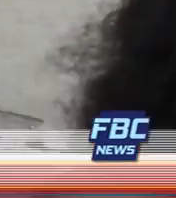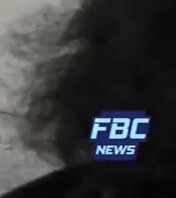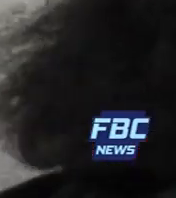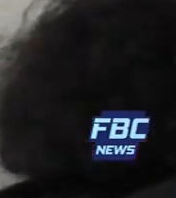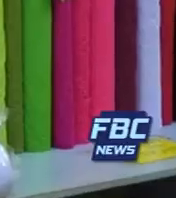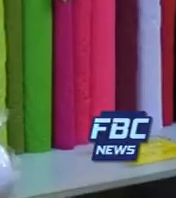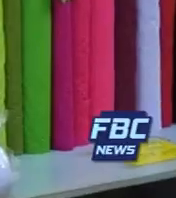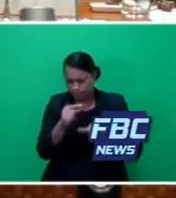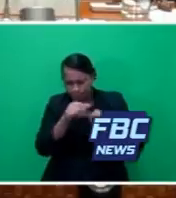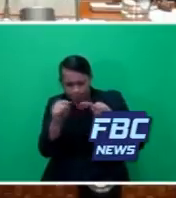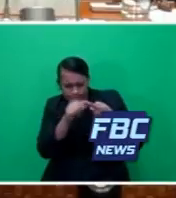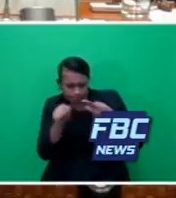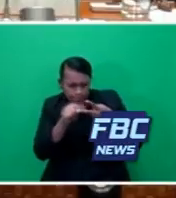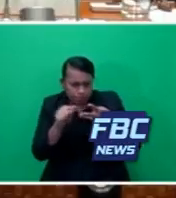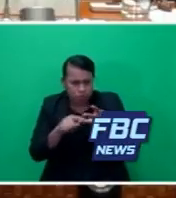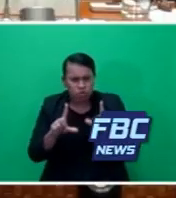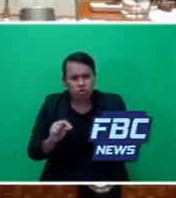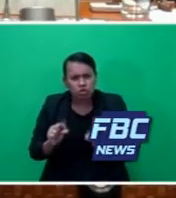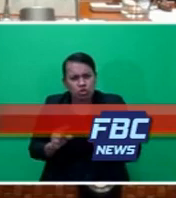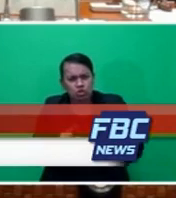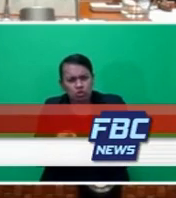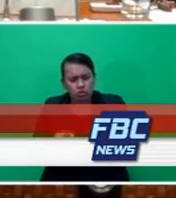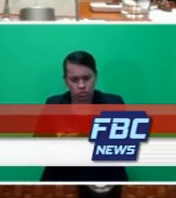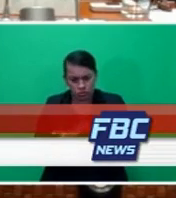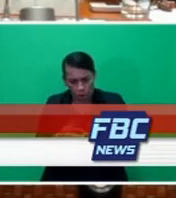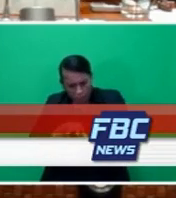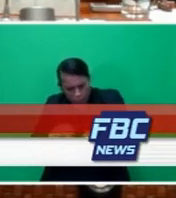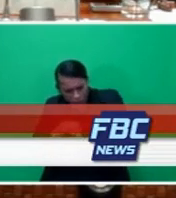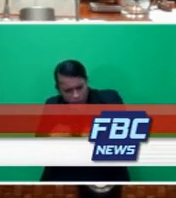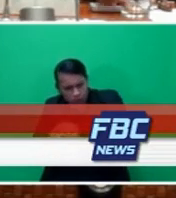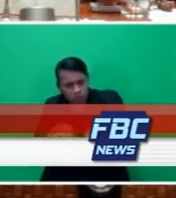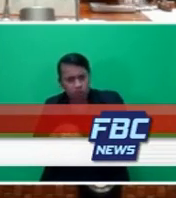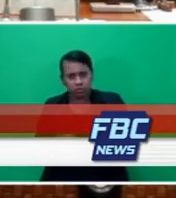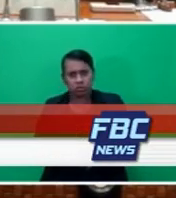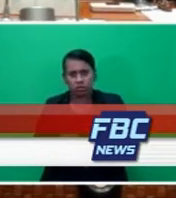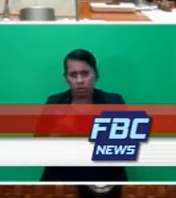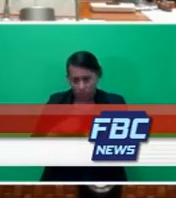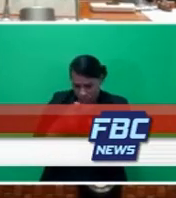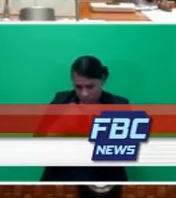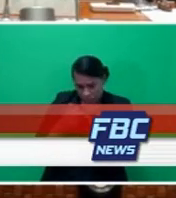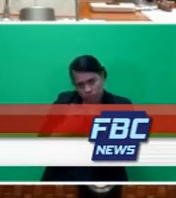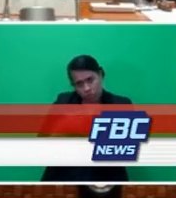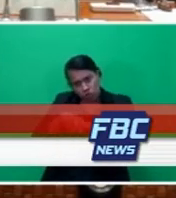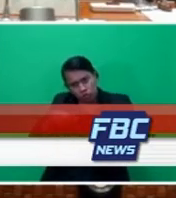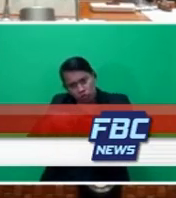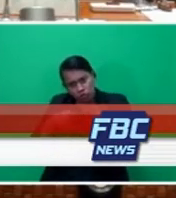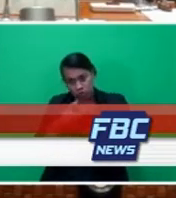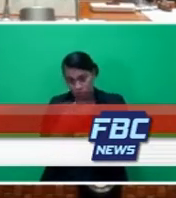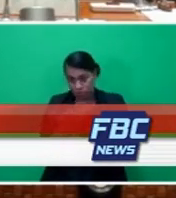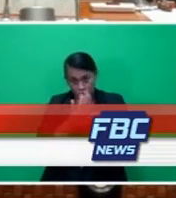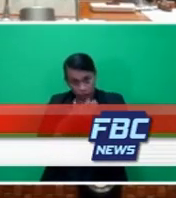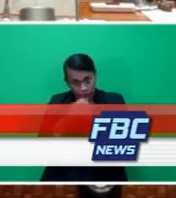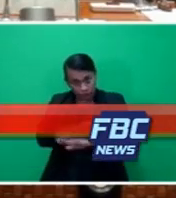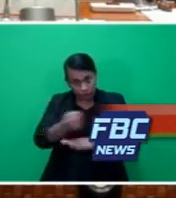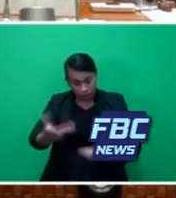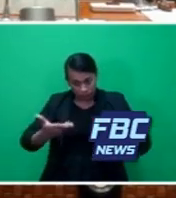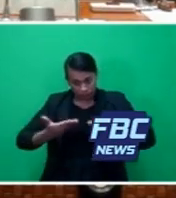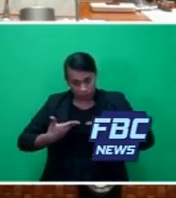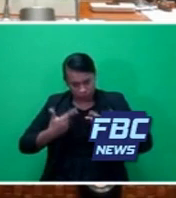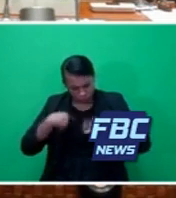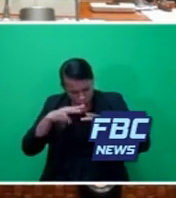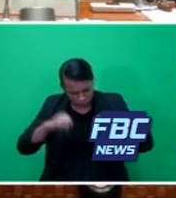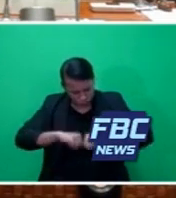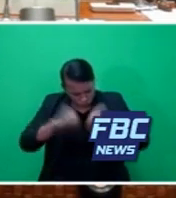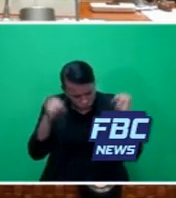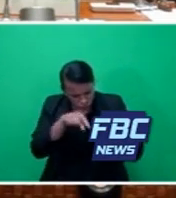economy. After looking through the allocations that they have come up with, I believe too little,